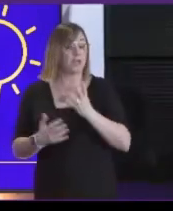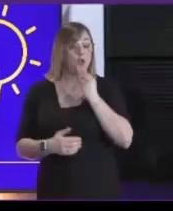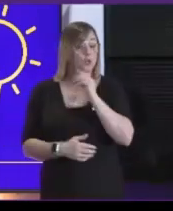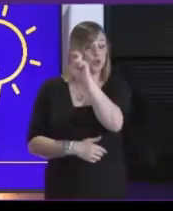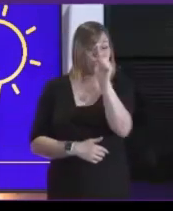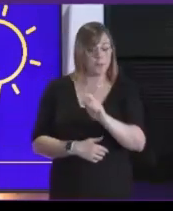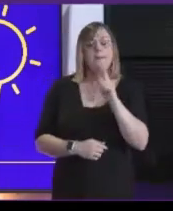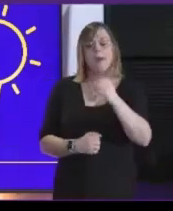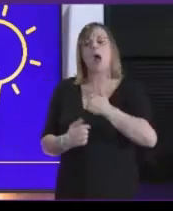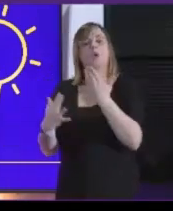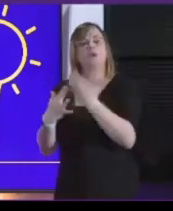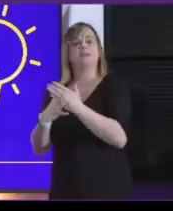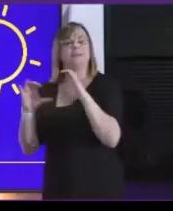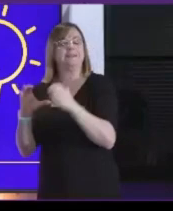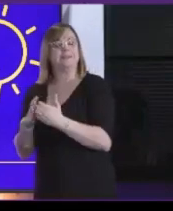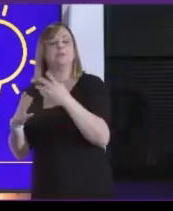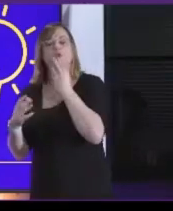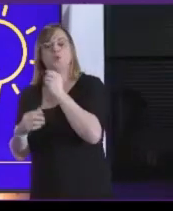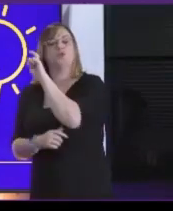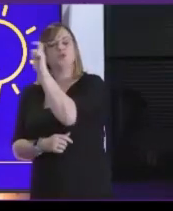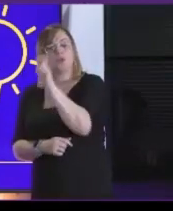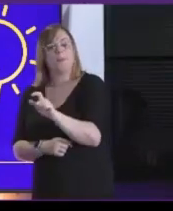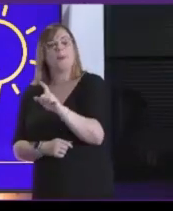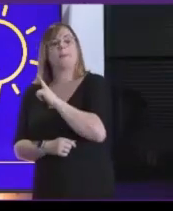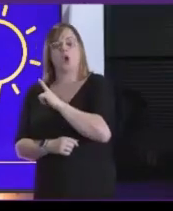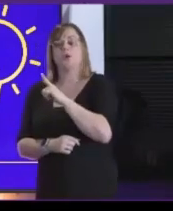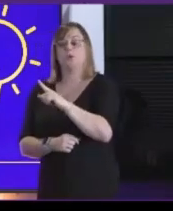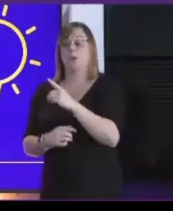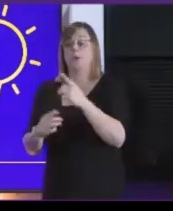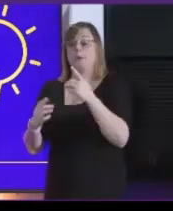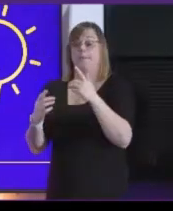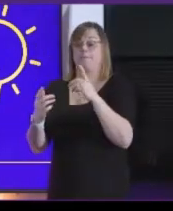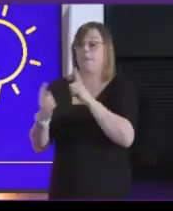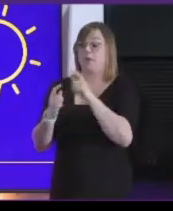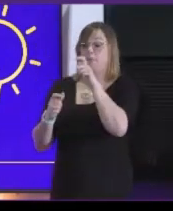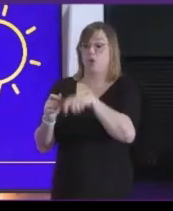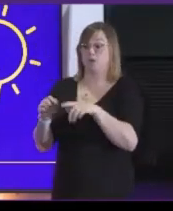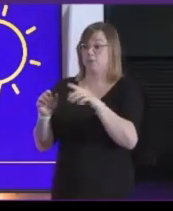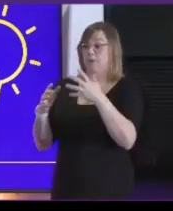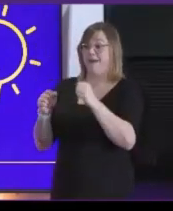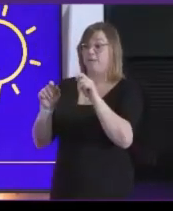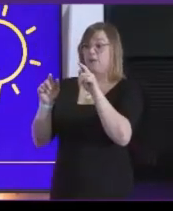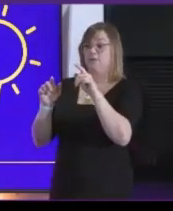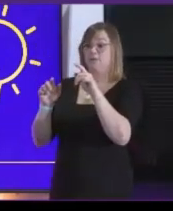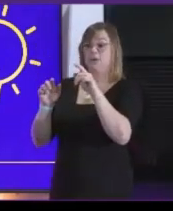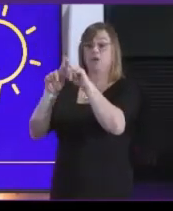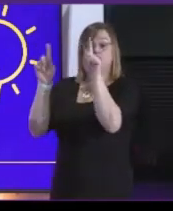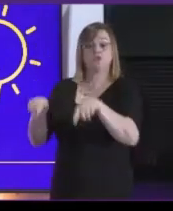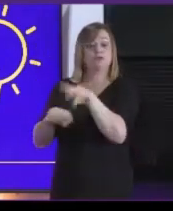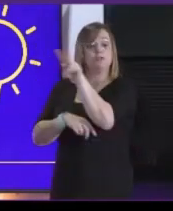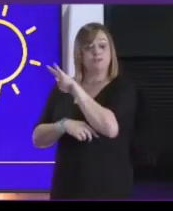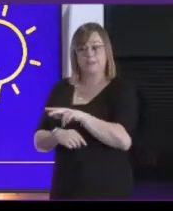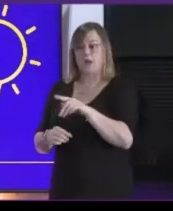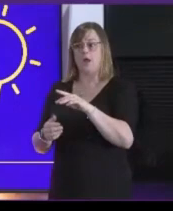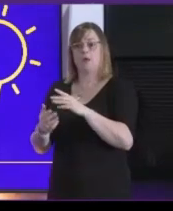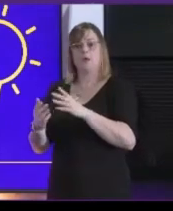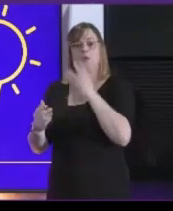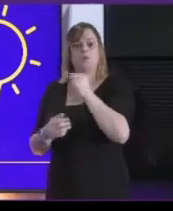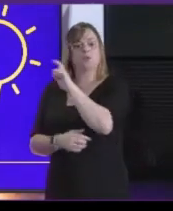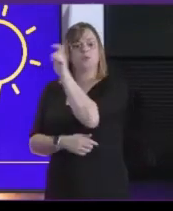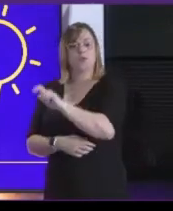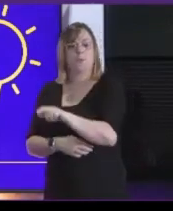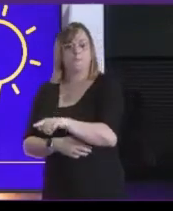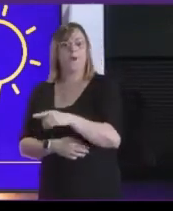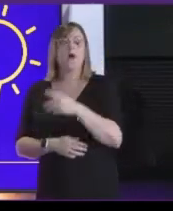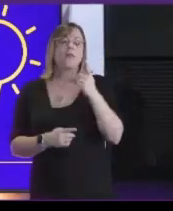our accessibility team did, because every time we met with someone they used a screen reader, we used Zoom. That allowed, when we went to COVID, that this